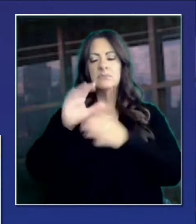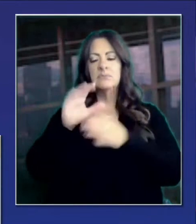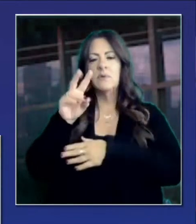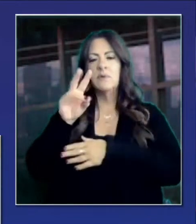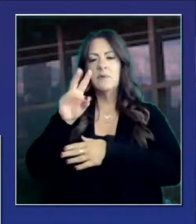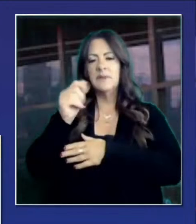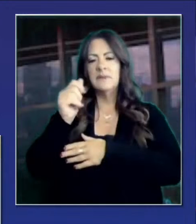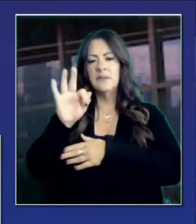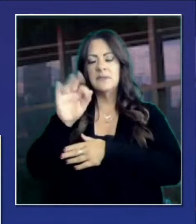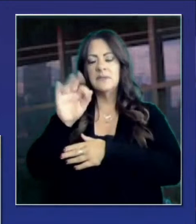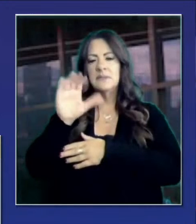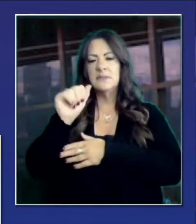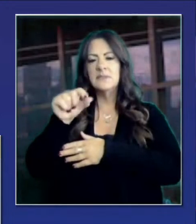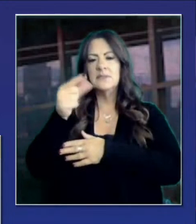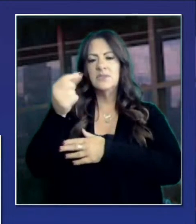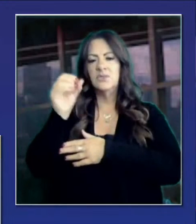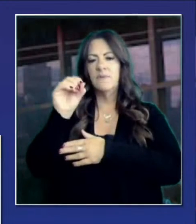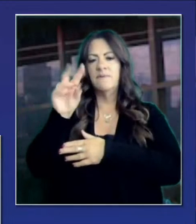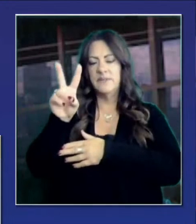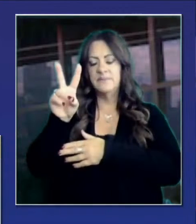versus orange, go to the